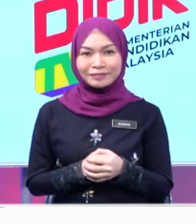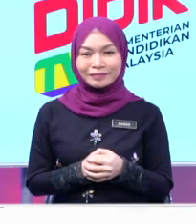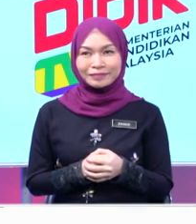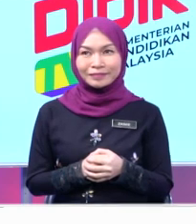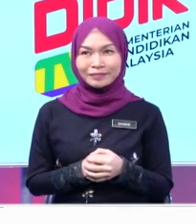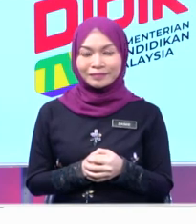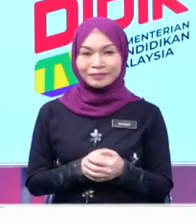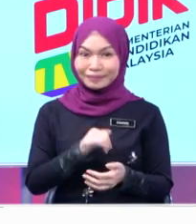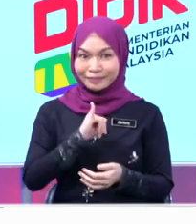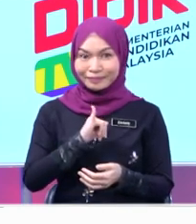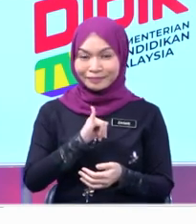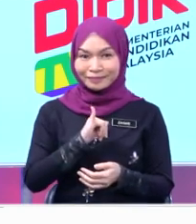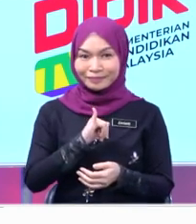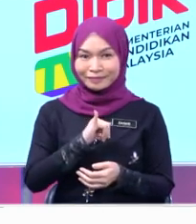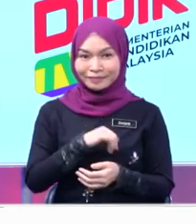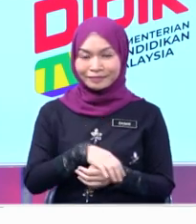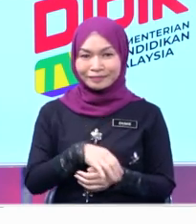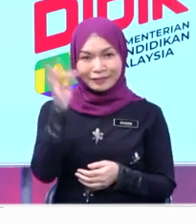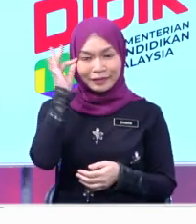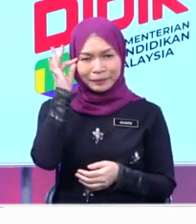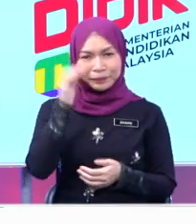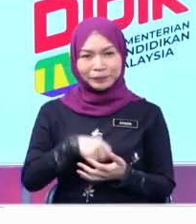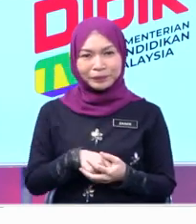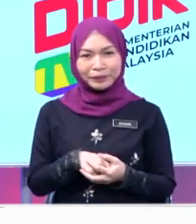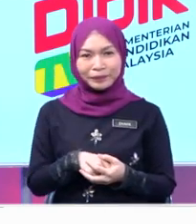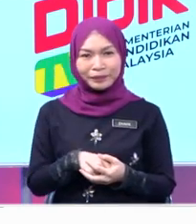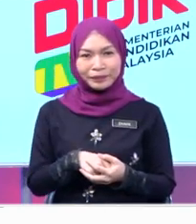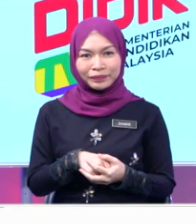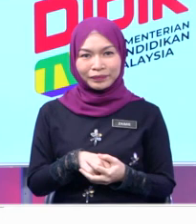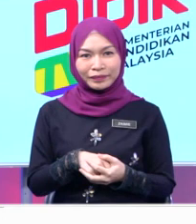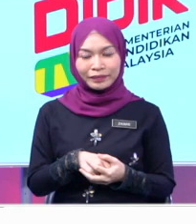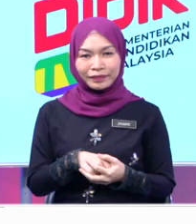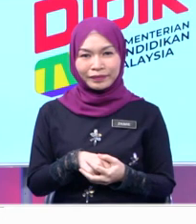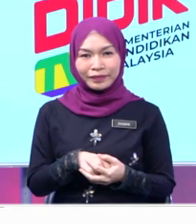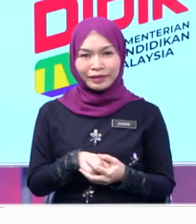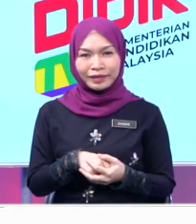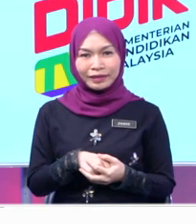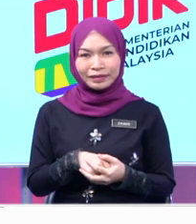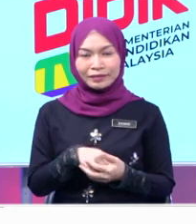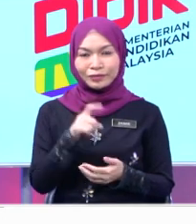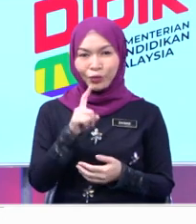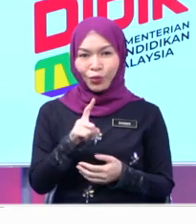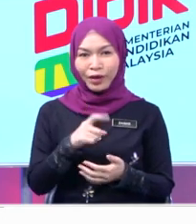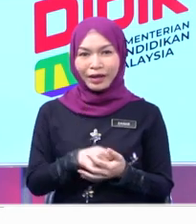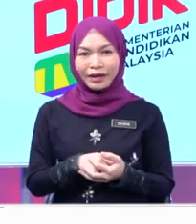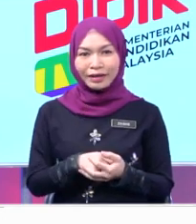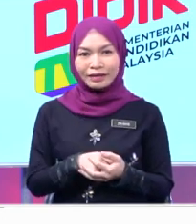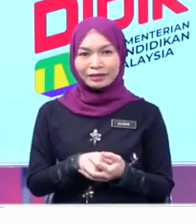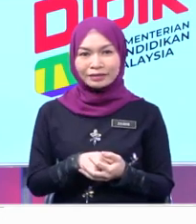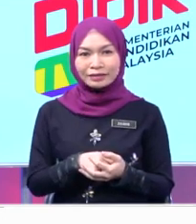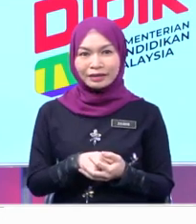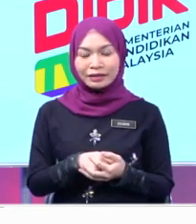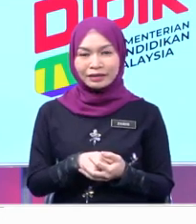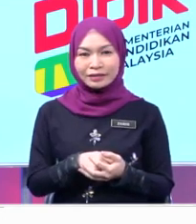I think is this a good way or a bad way to help animals to keep animals